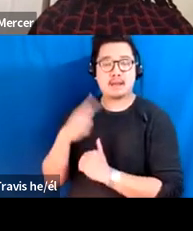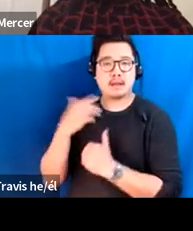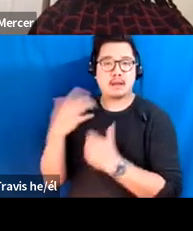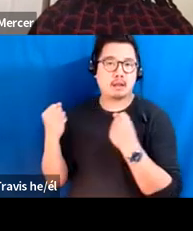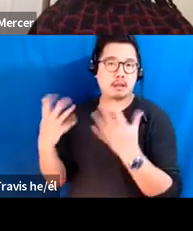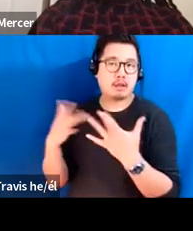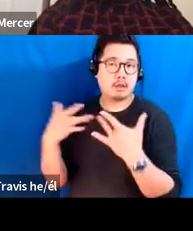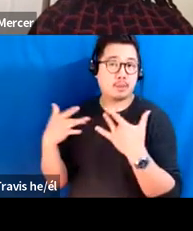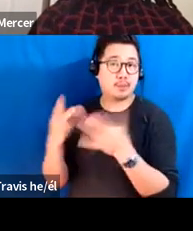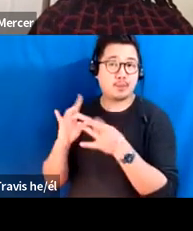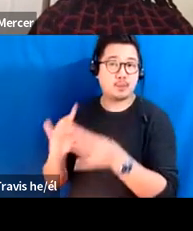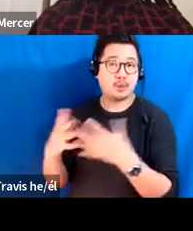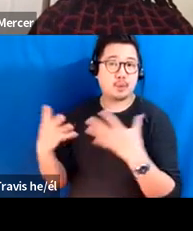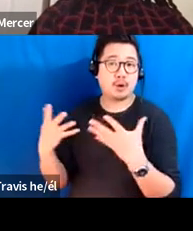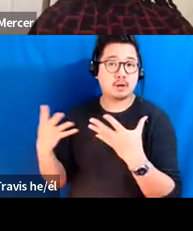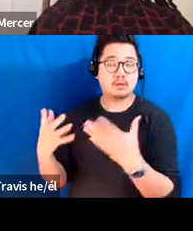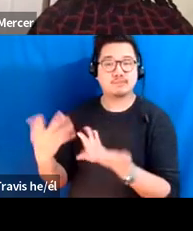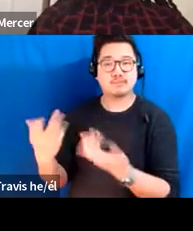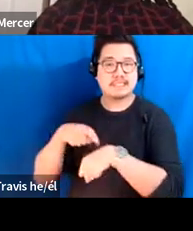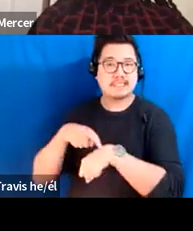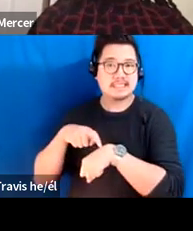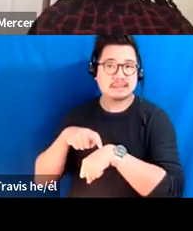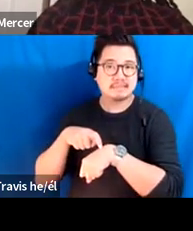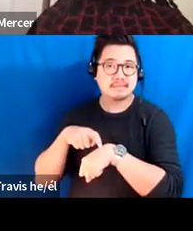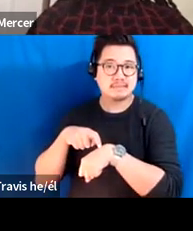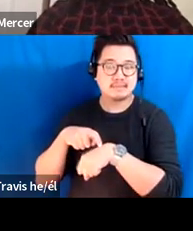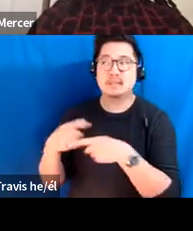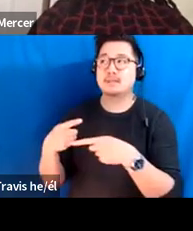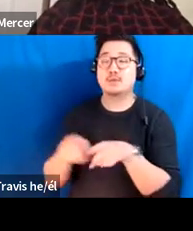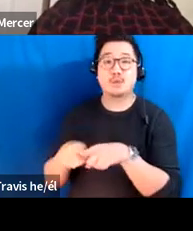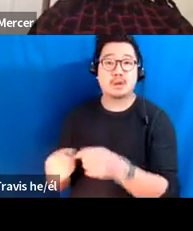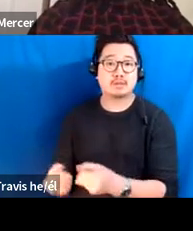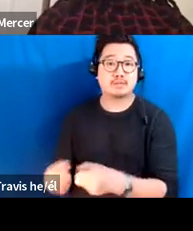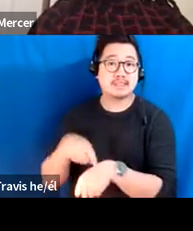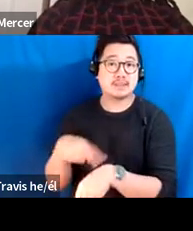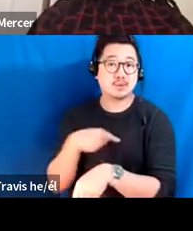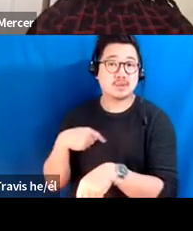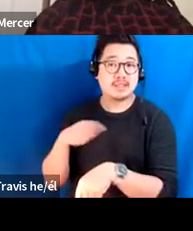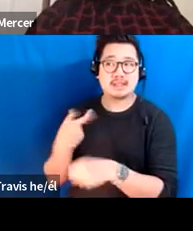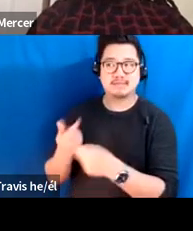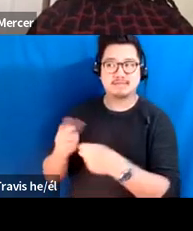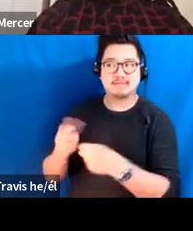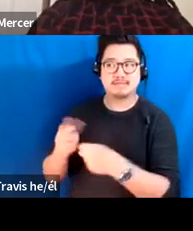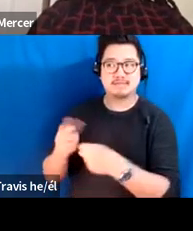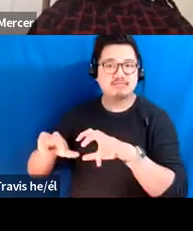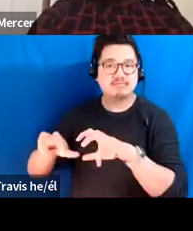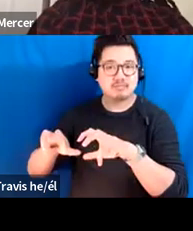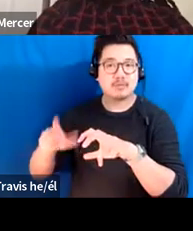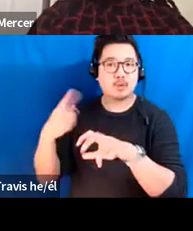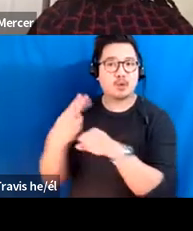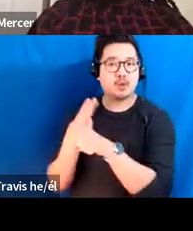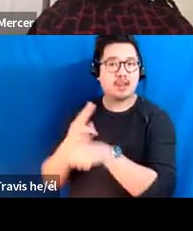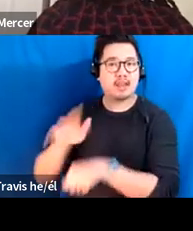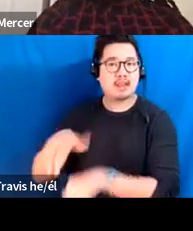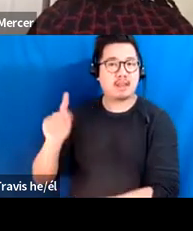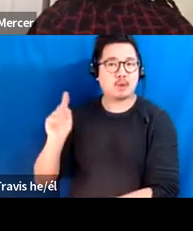was around just the timing and the amount of time that we are able to invest in uh use of the tool and then